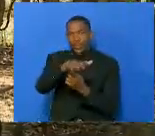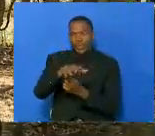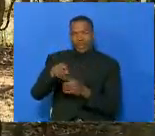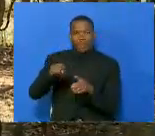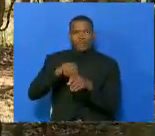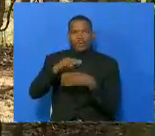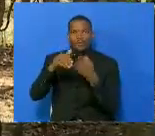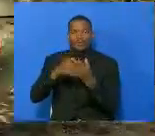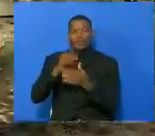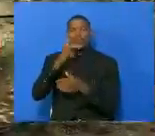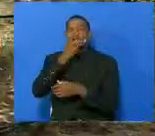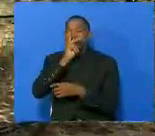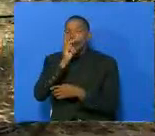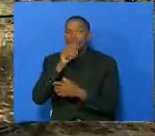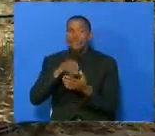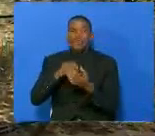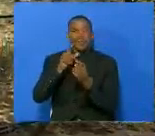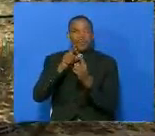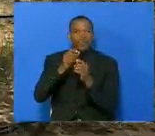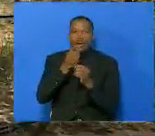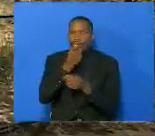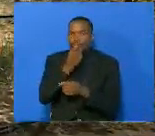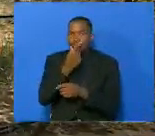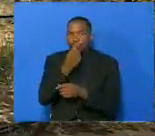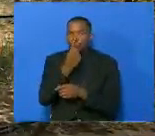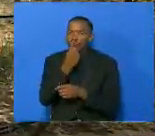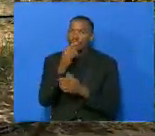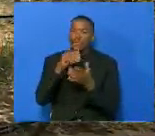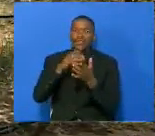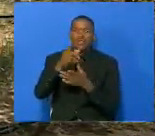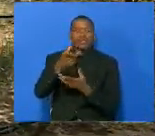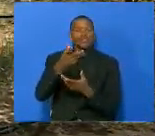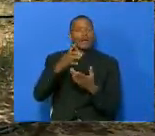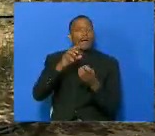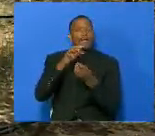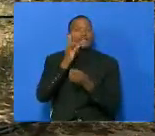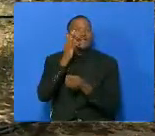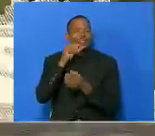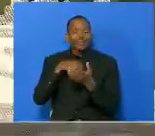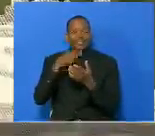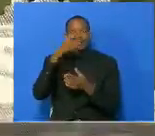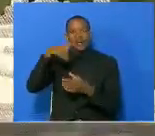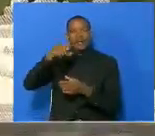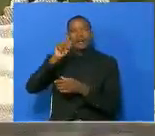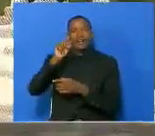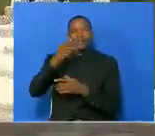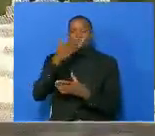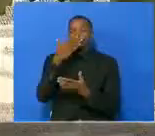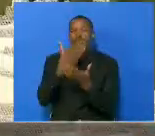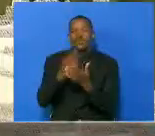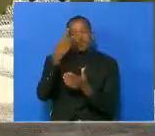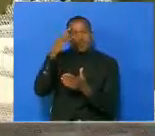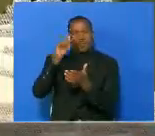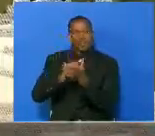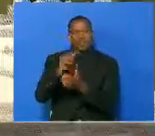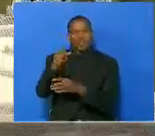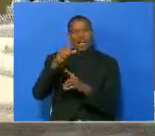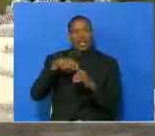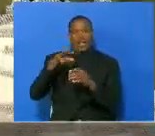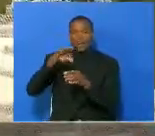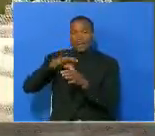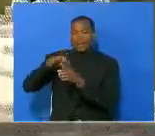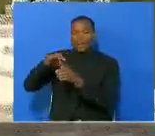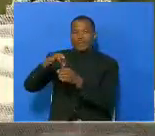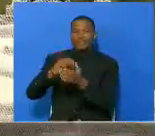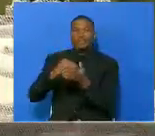tshwana kofi, moretwa le maungo, ba re mmu wa panda matenga o siametse temo ya bone, mme ebile ba re dijalo tseo